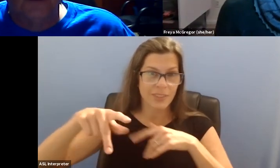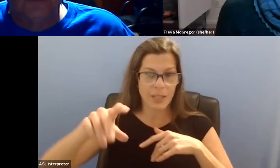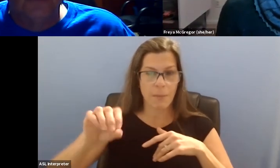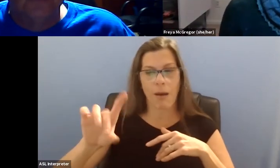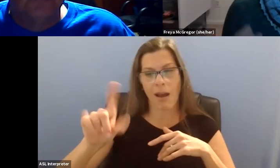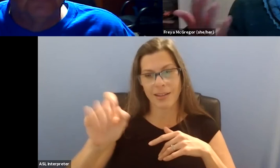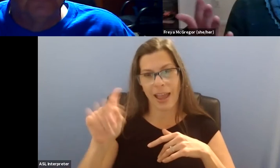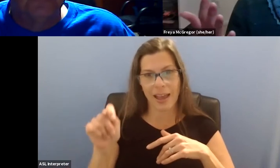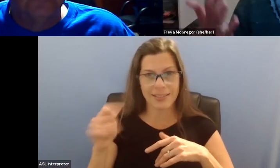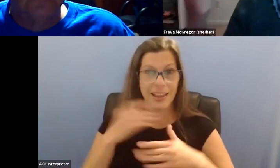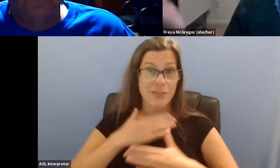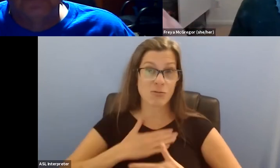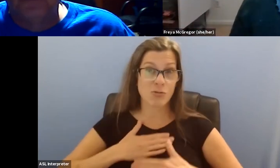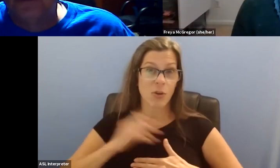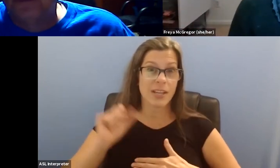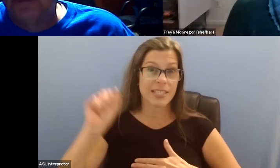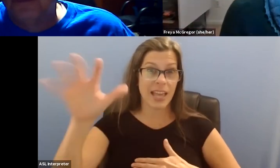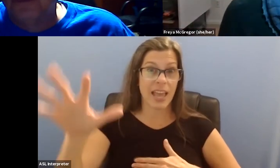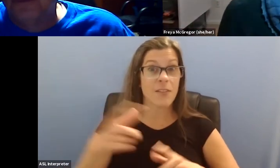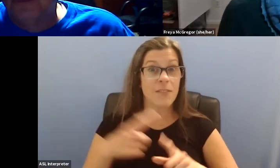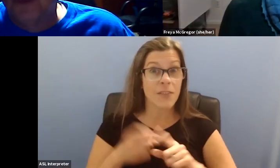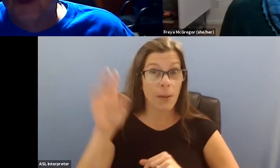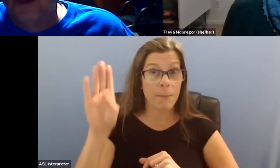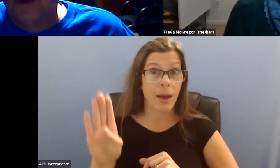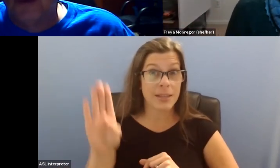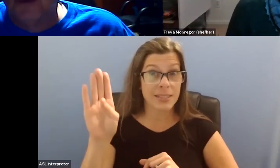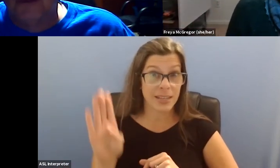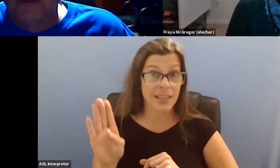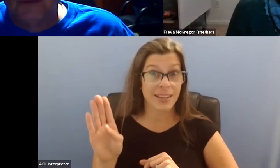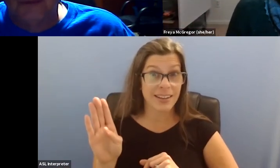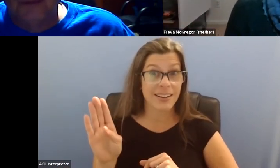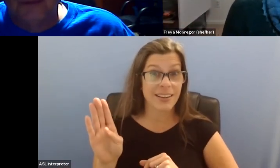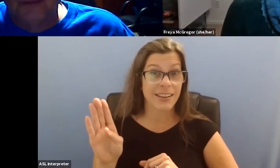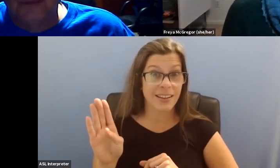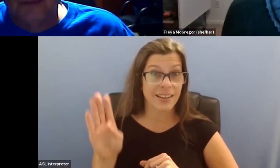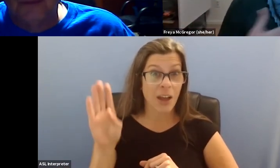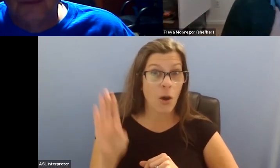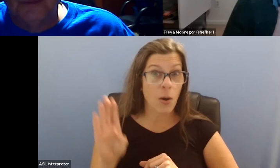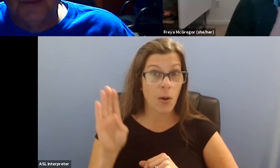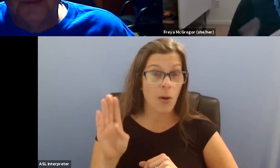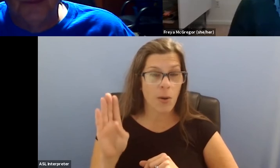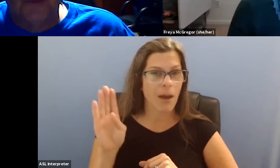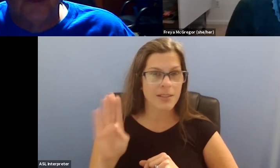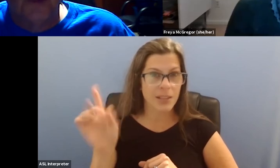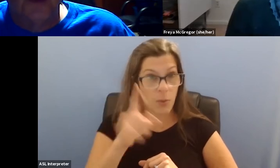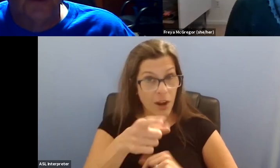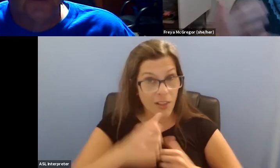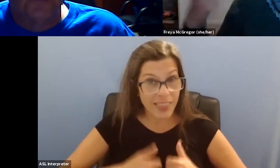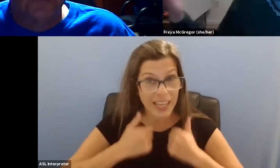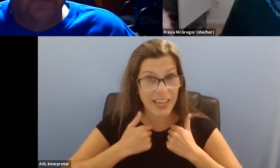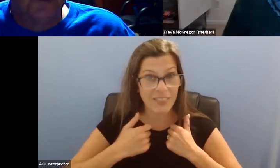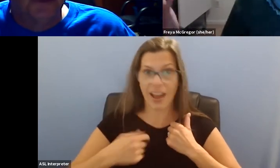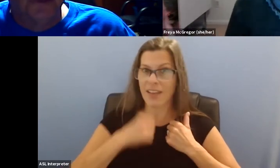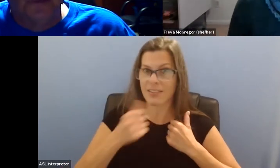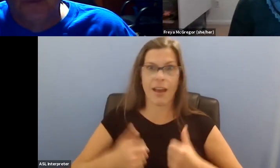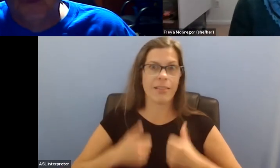enjoy sending them in because it's broadcast from Boston, right? The host, um, is in Boston, but I haven't lived in Boston for a few years and you